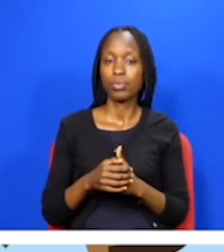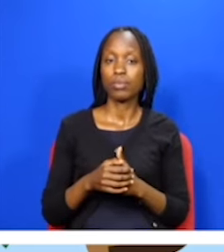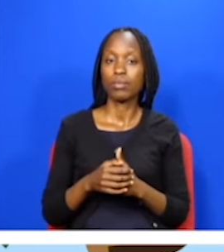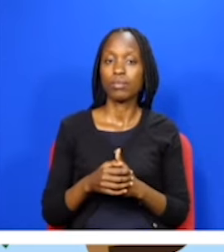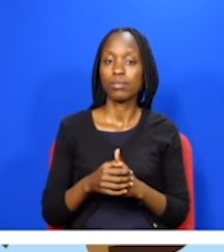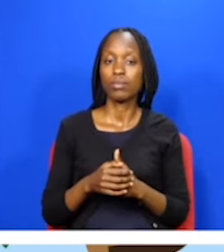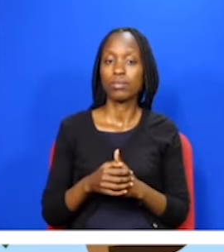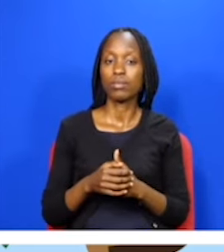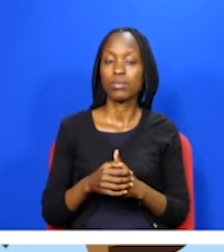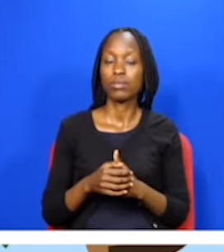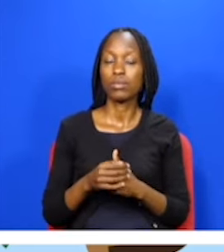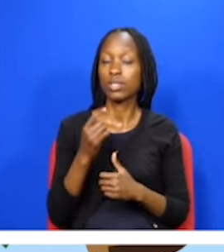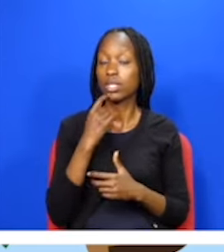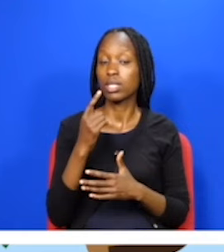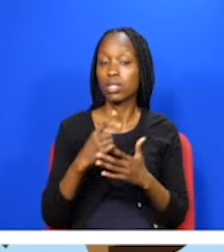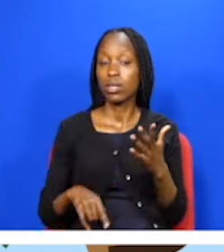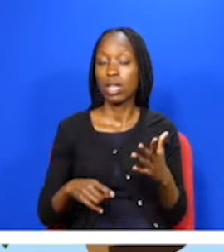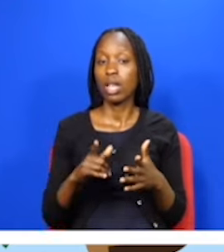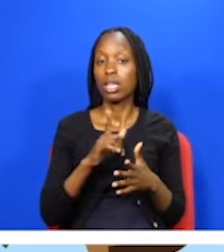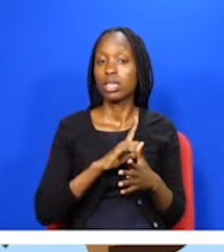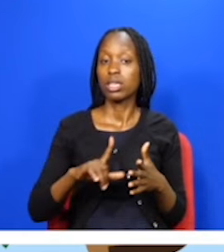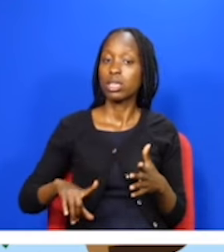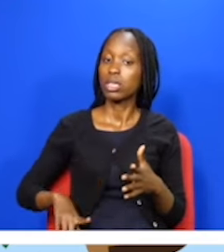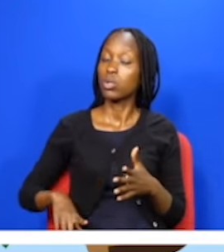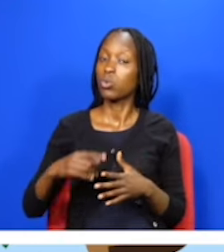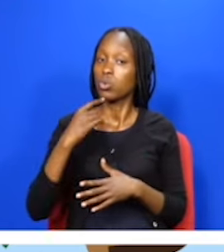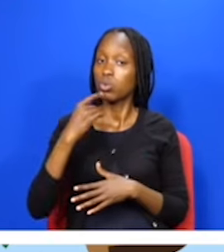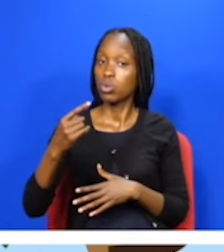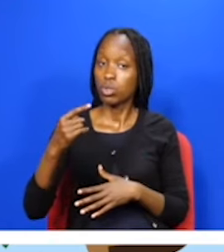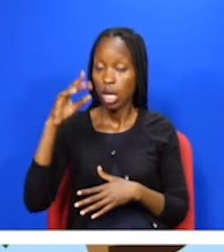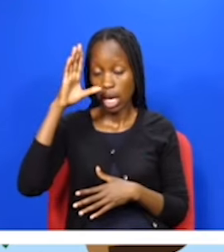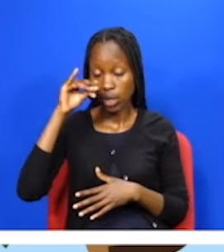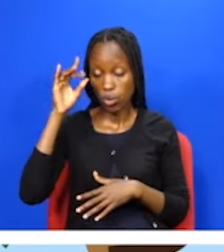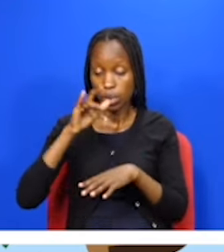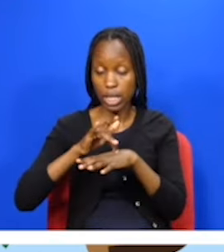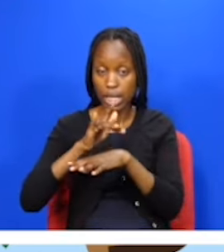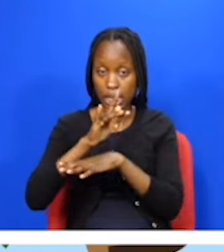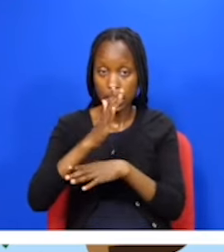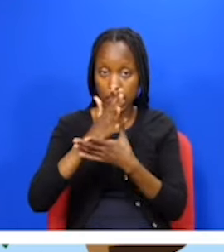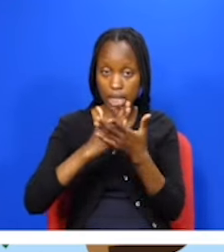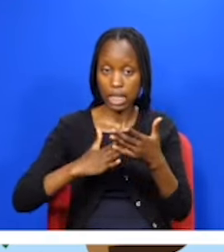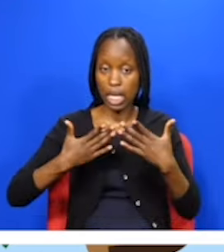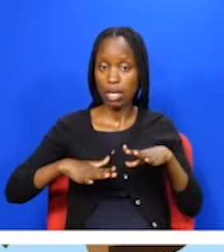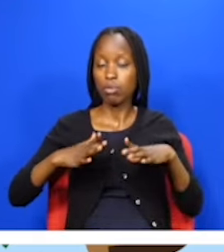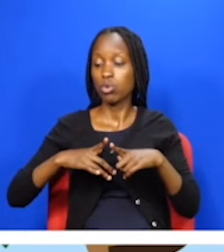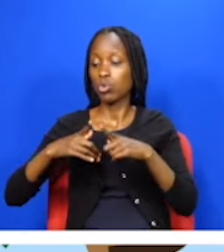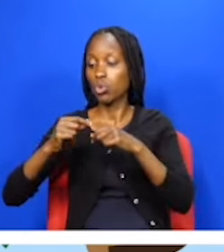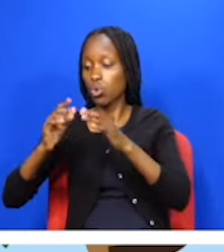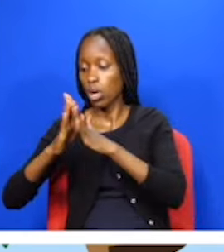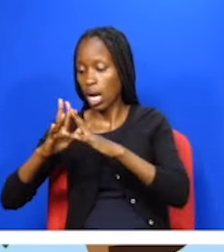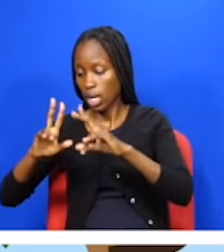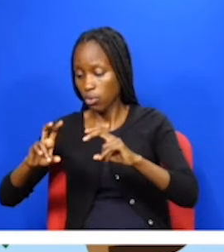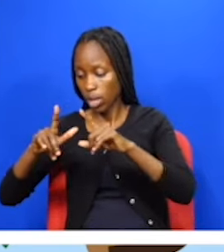as we've been narrated to, it reads, "The Lord said to Moses, send some men to explore the land of